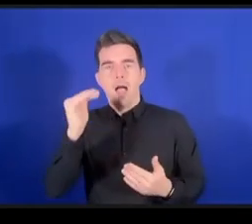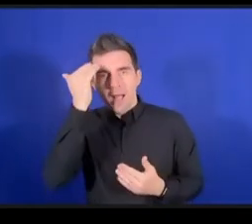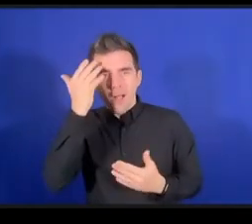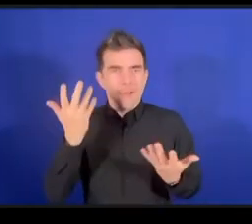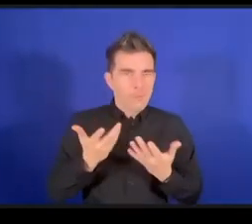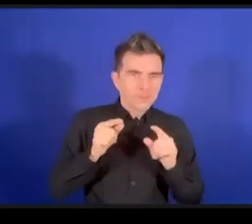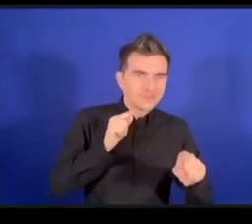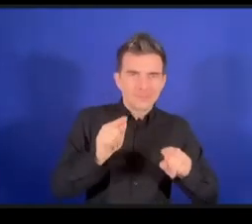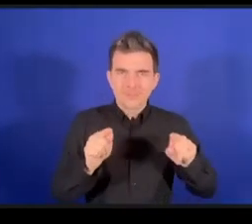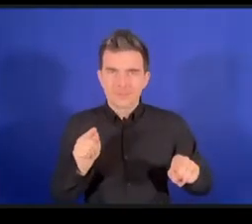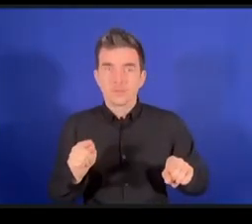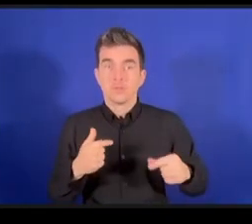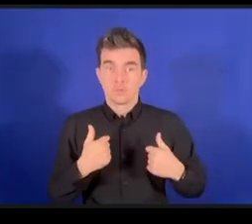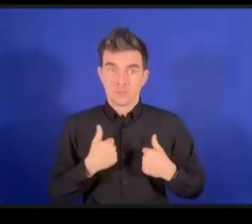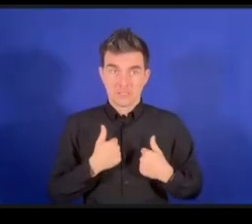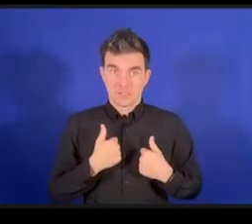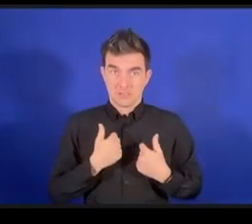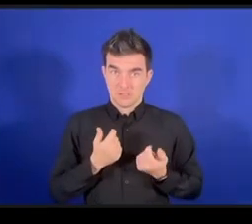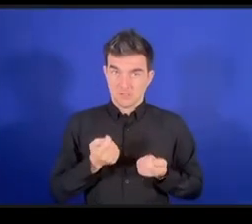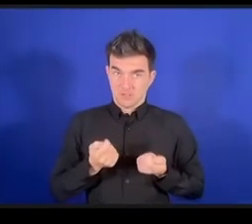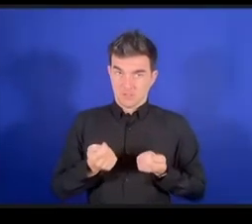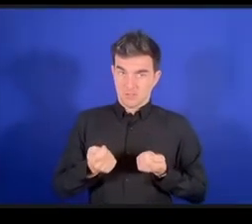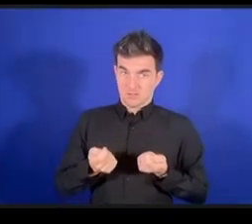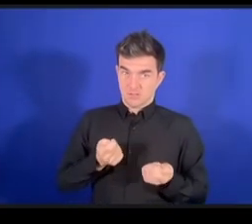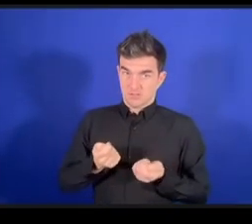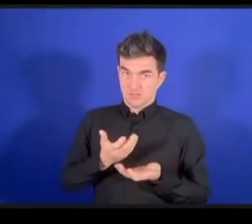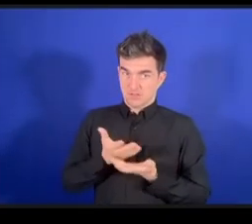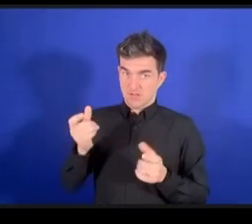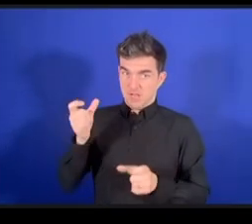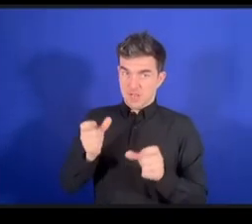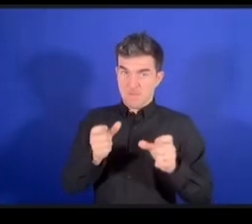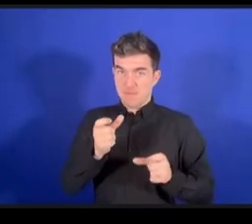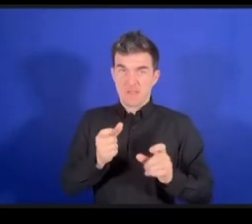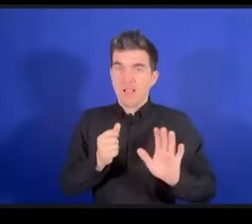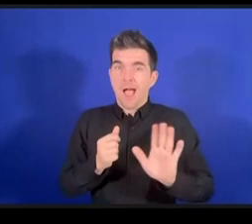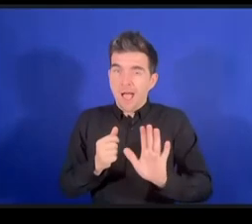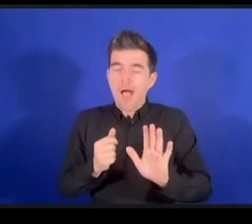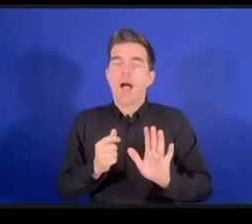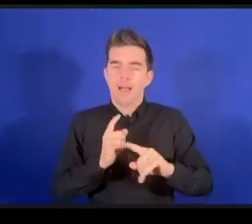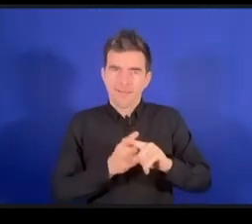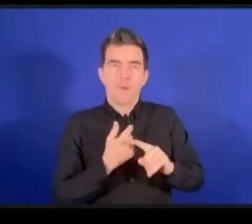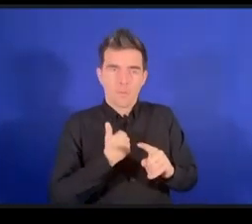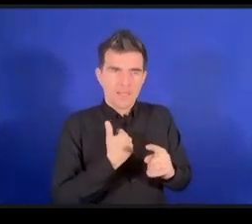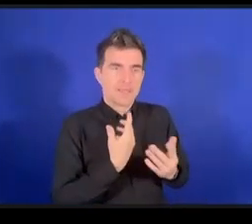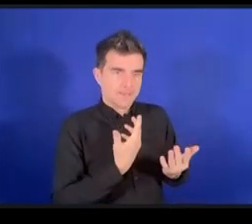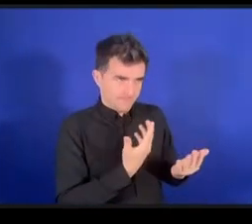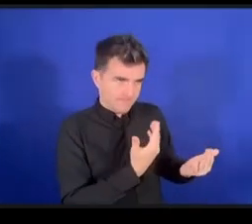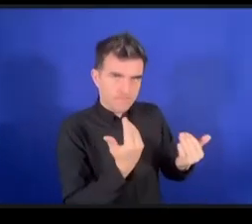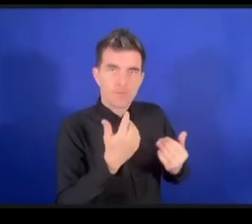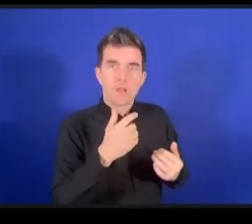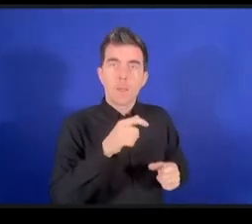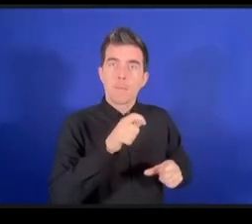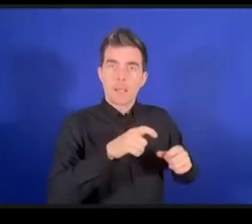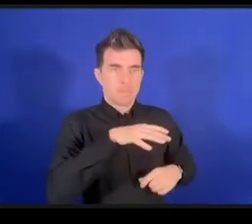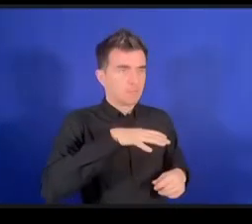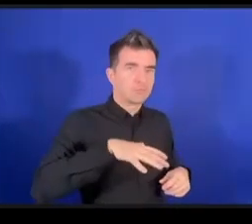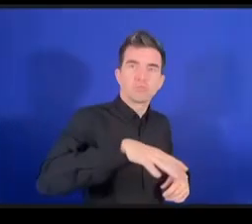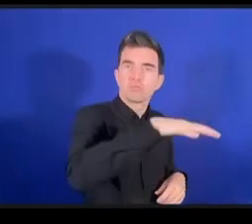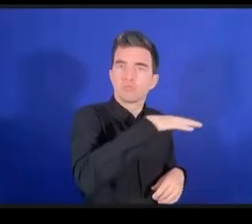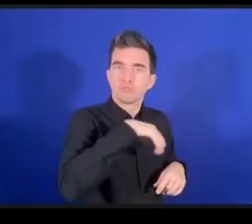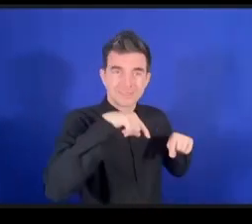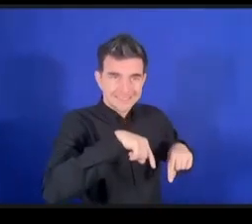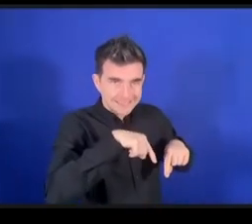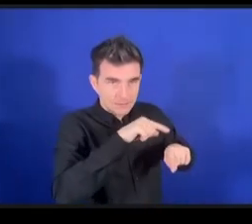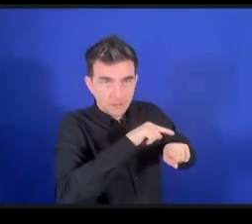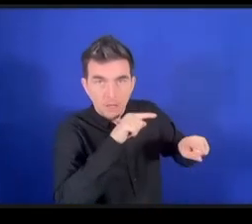on the session that we had on 9th October in the IGF, we had two persons